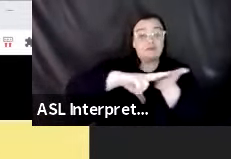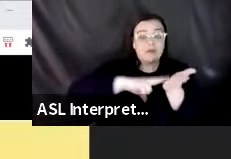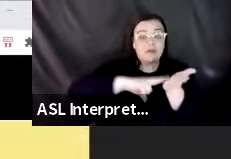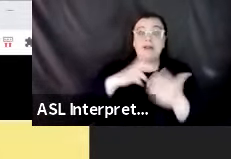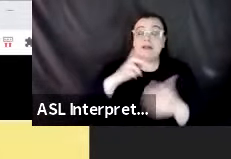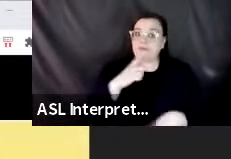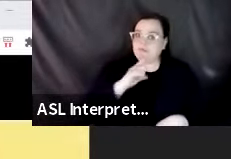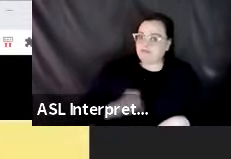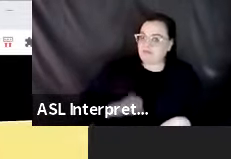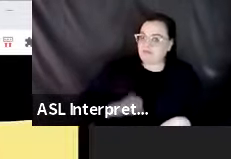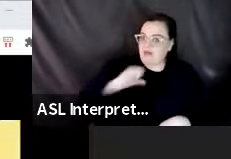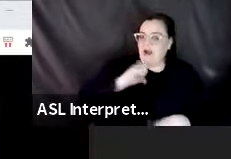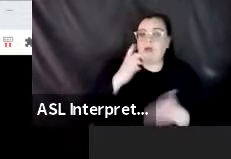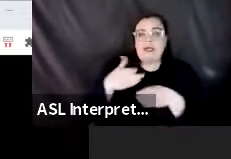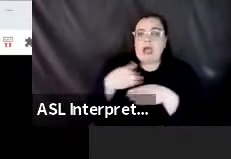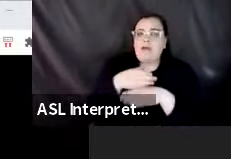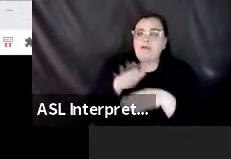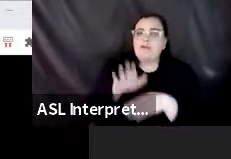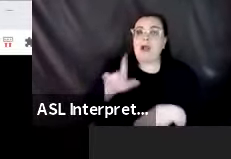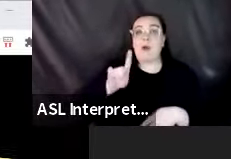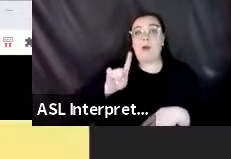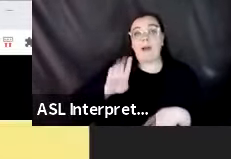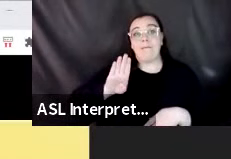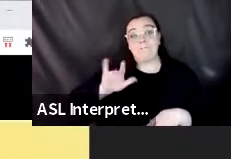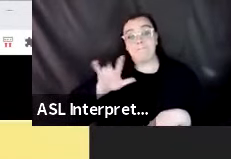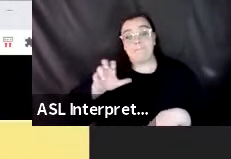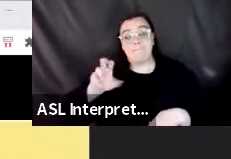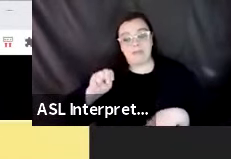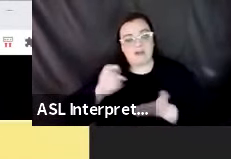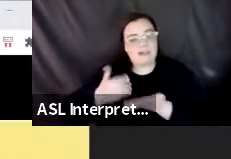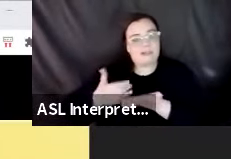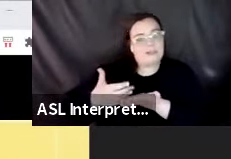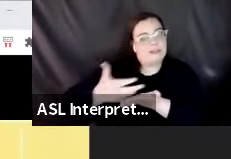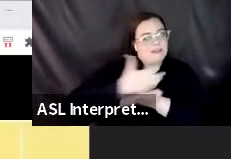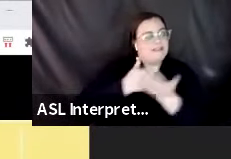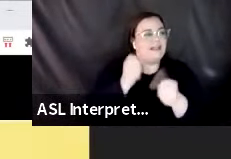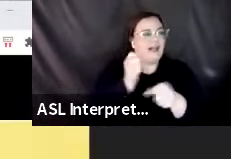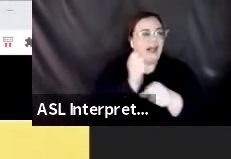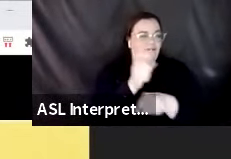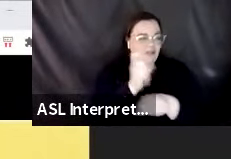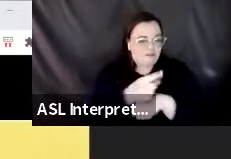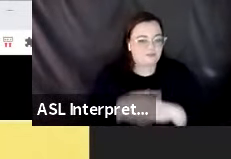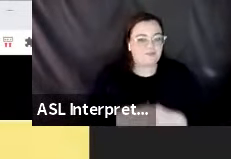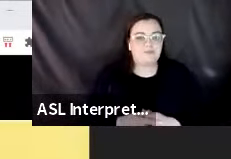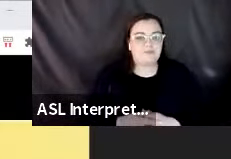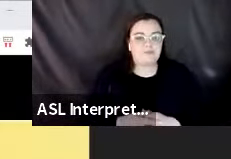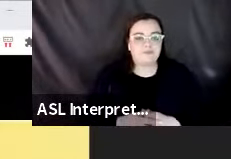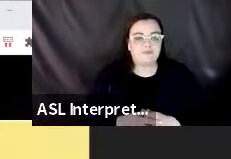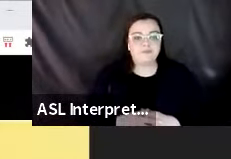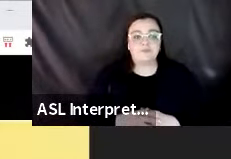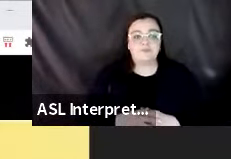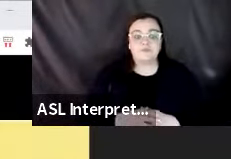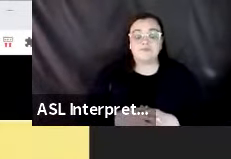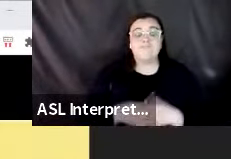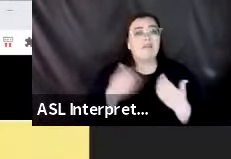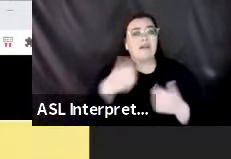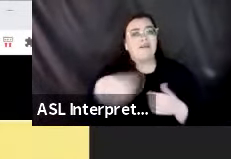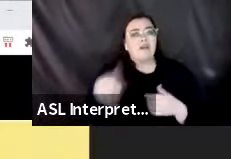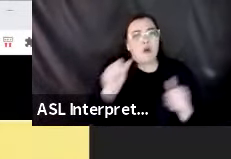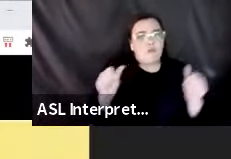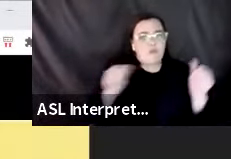earnings. And let's find out how we do that. So principal performers, how do you get a